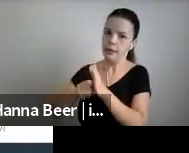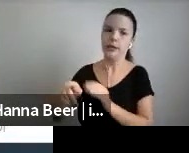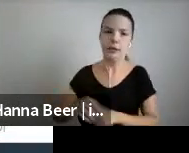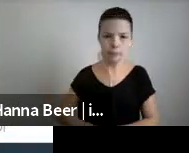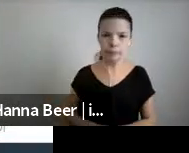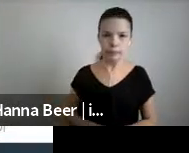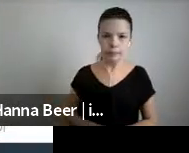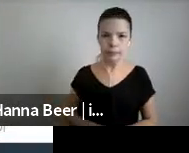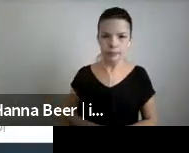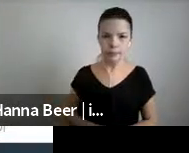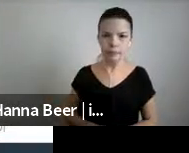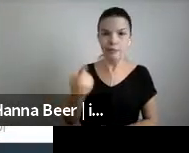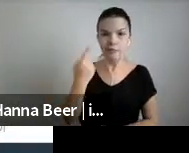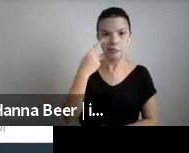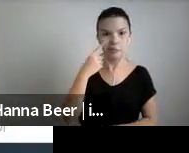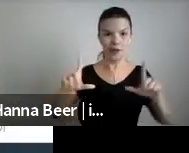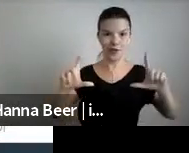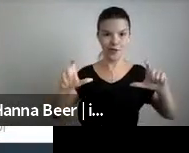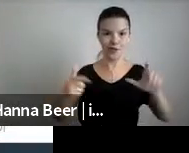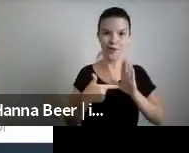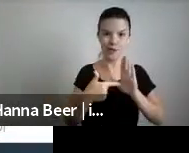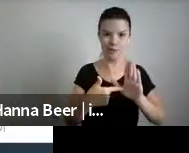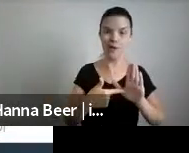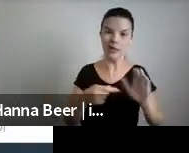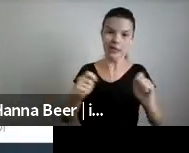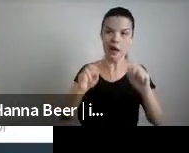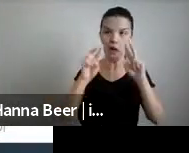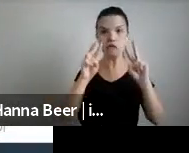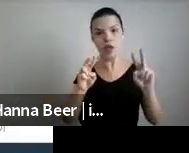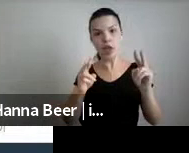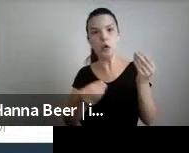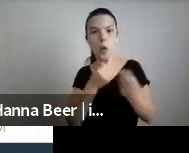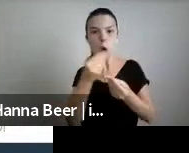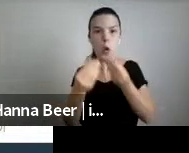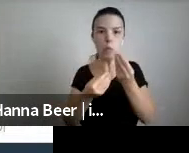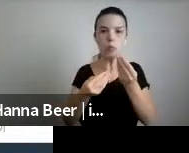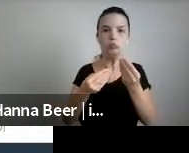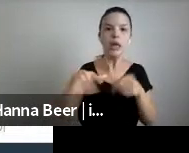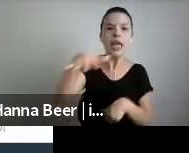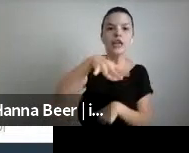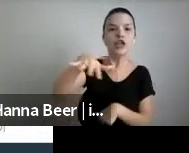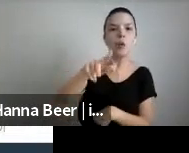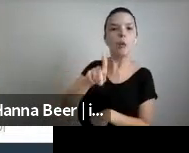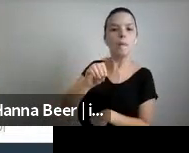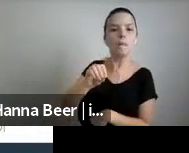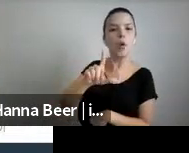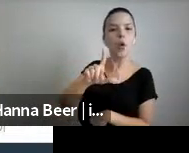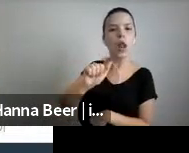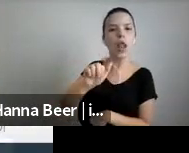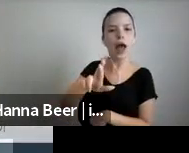projection that gives you an idea of what we have there.